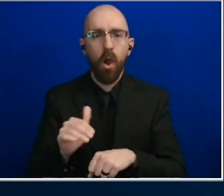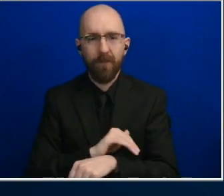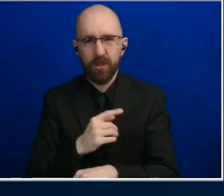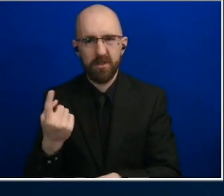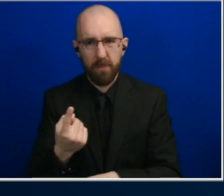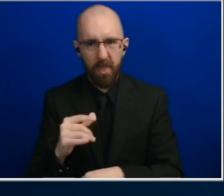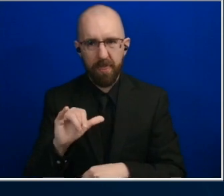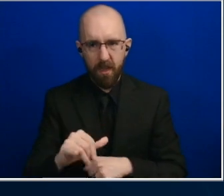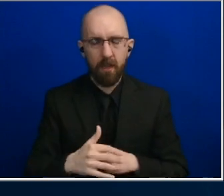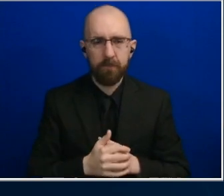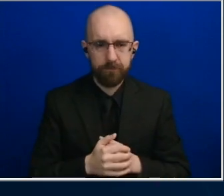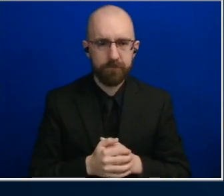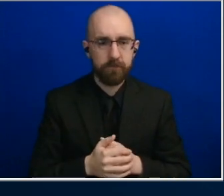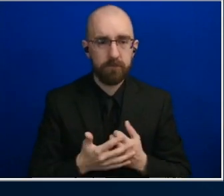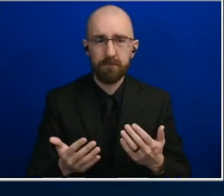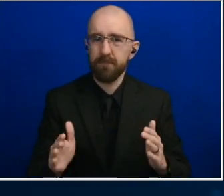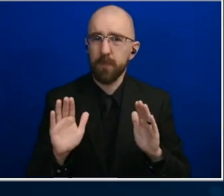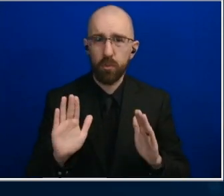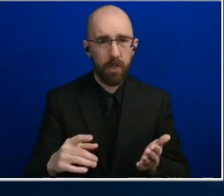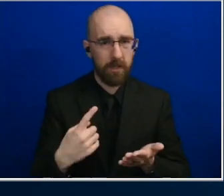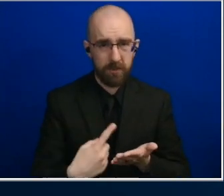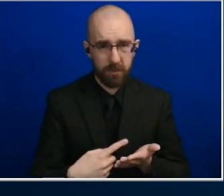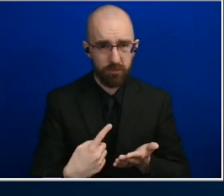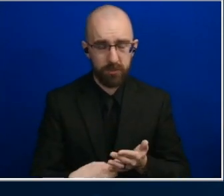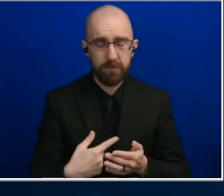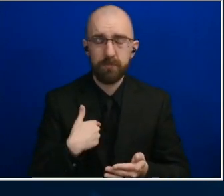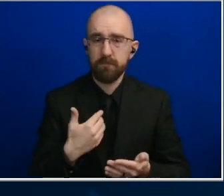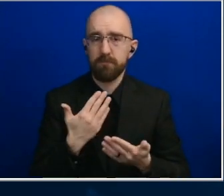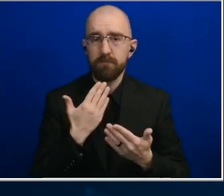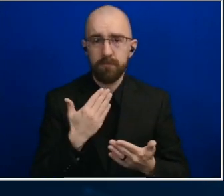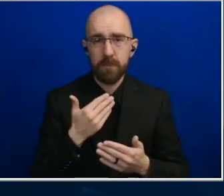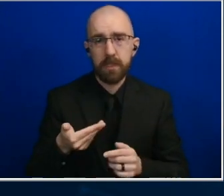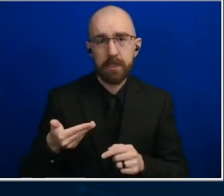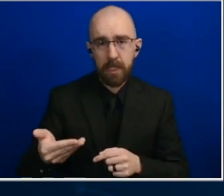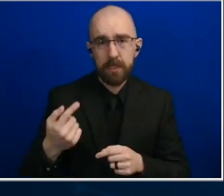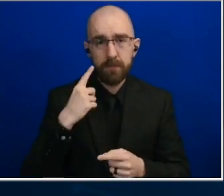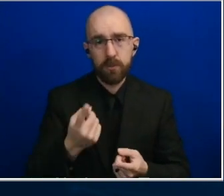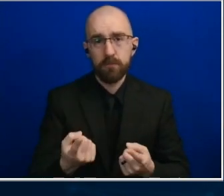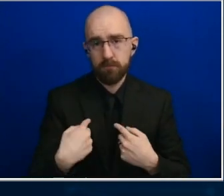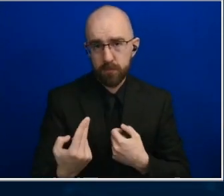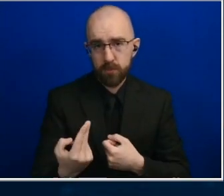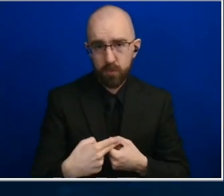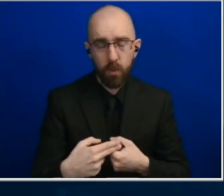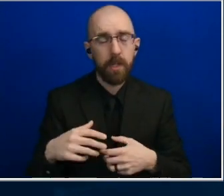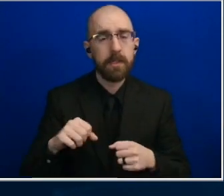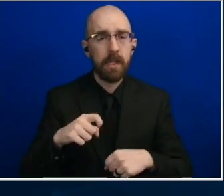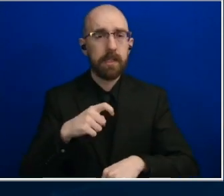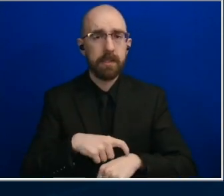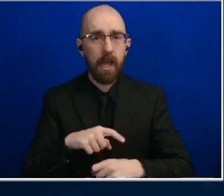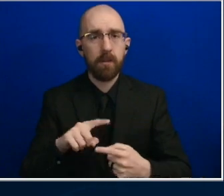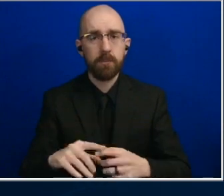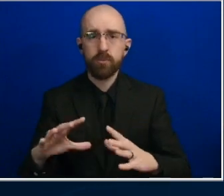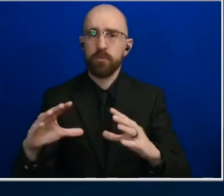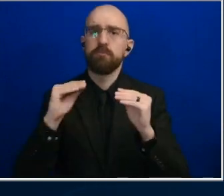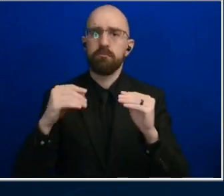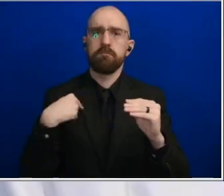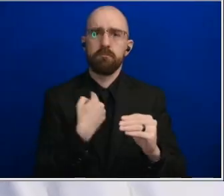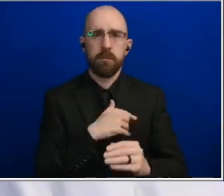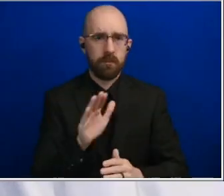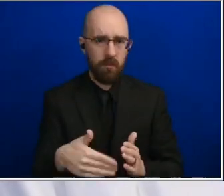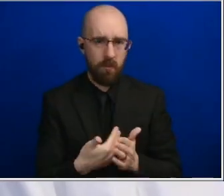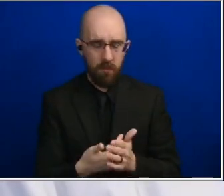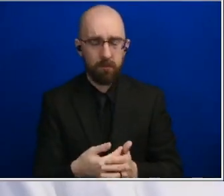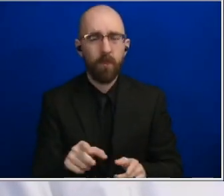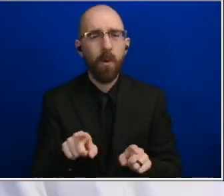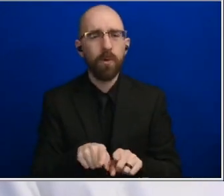Well, this has been a great discussion. I'm grateful to our guests for being here and taking the time to educate us all. And I also want to get some final thoughts before